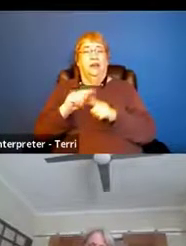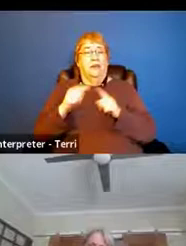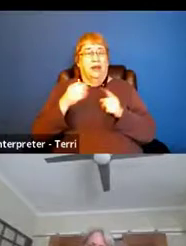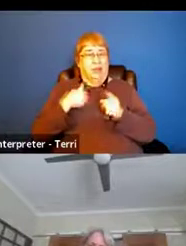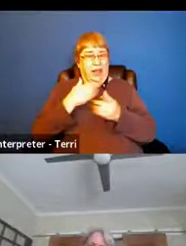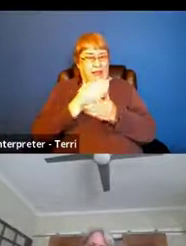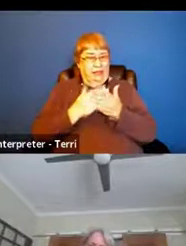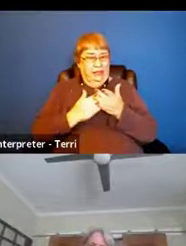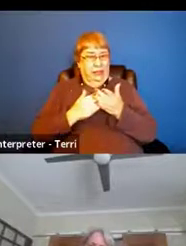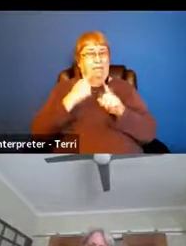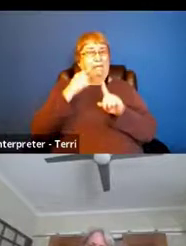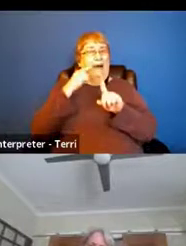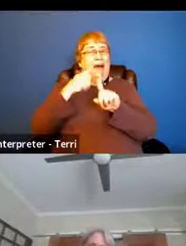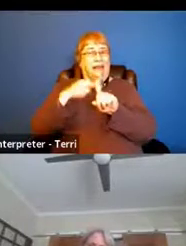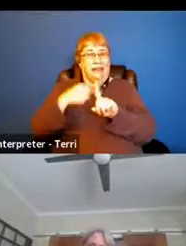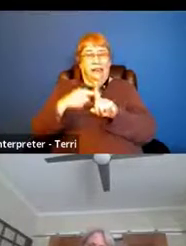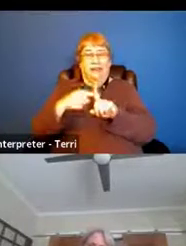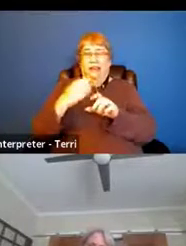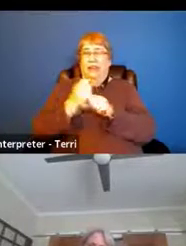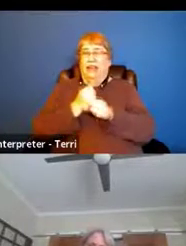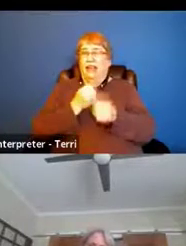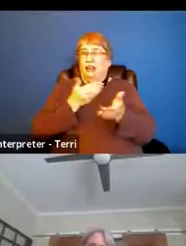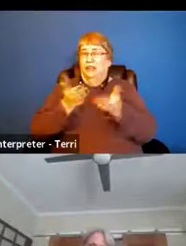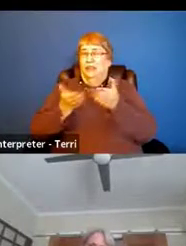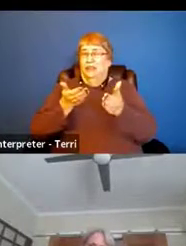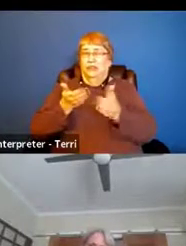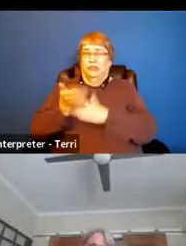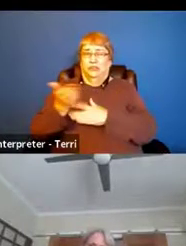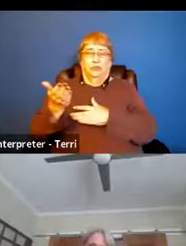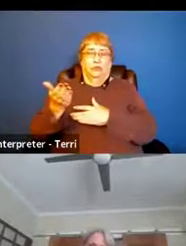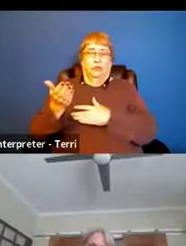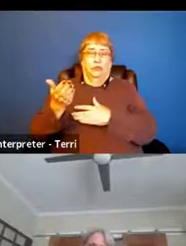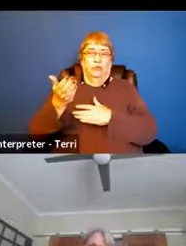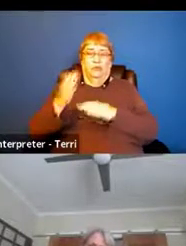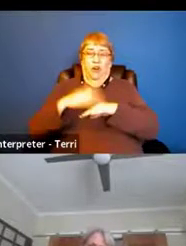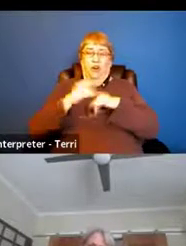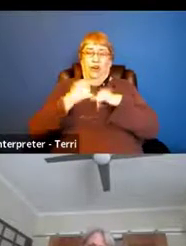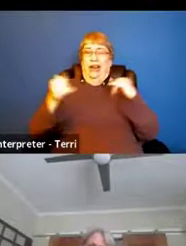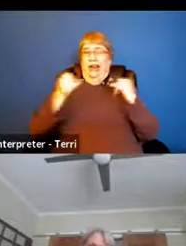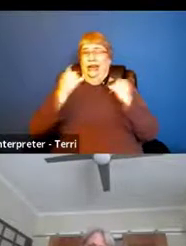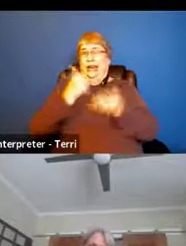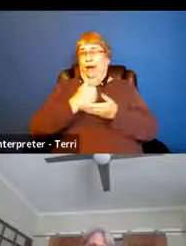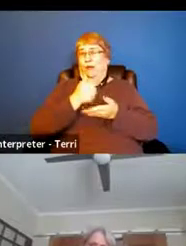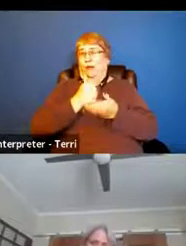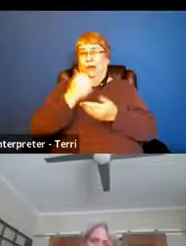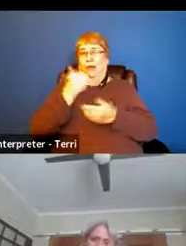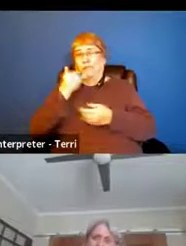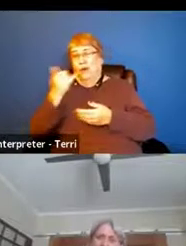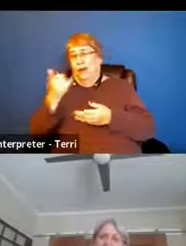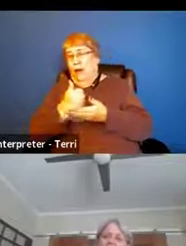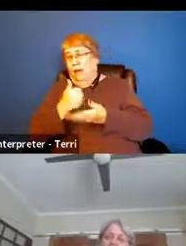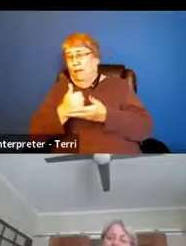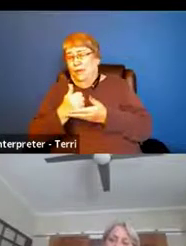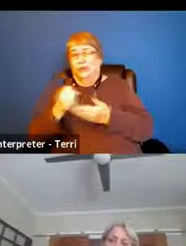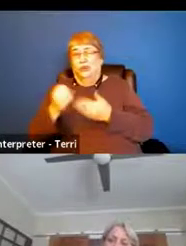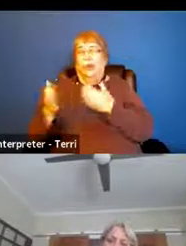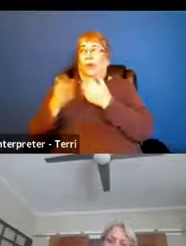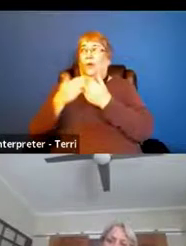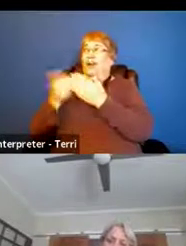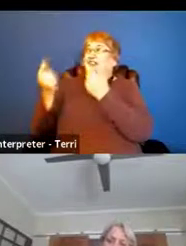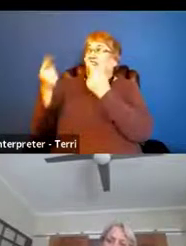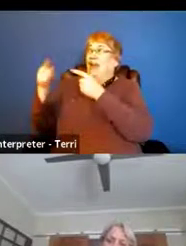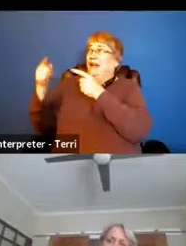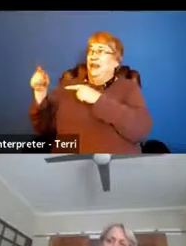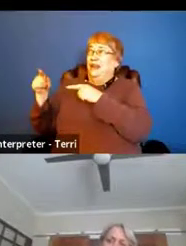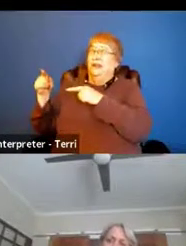services through telehealth or whatever the case may be. So just know that despite all these things, you know, it can get